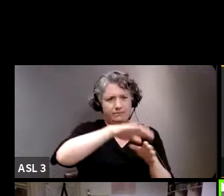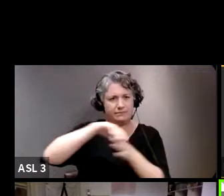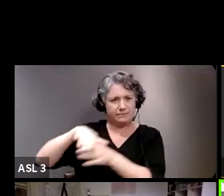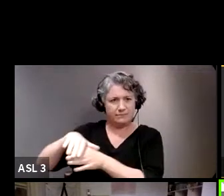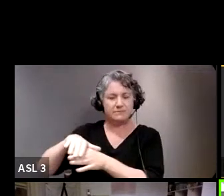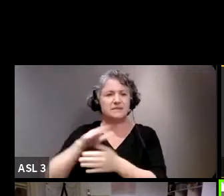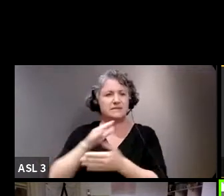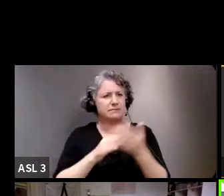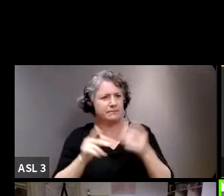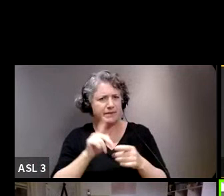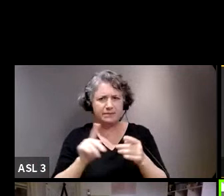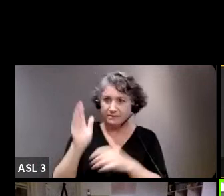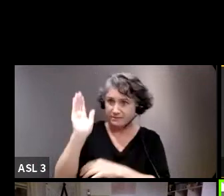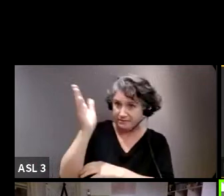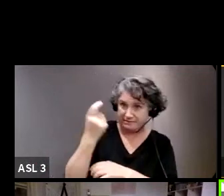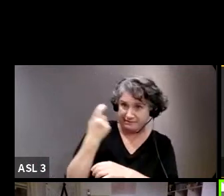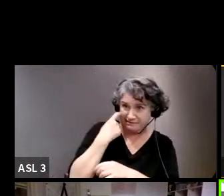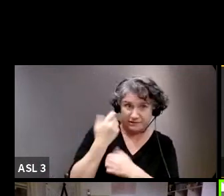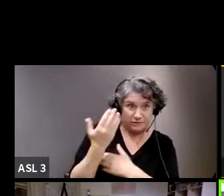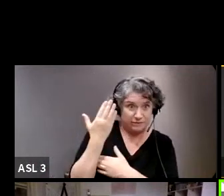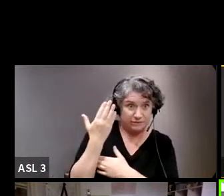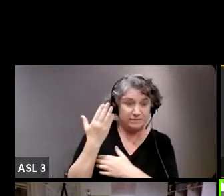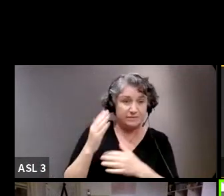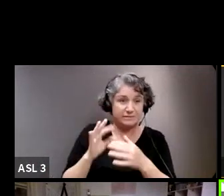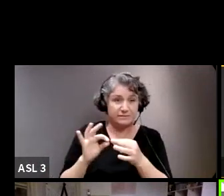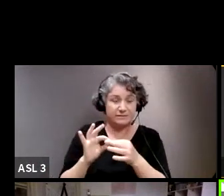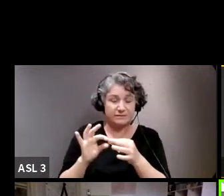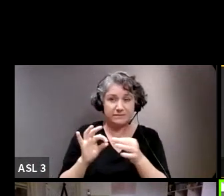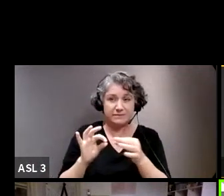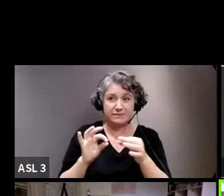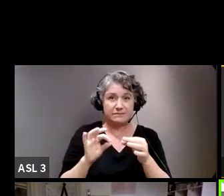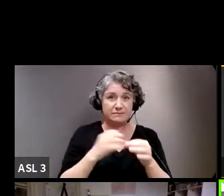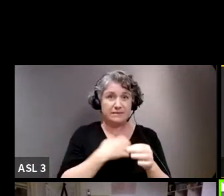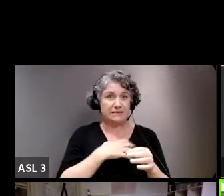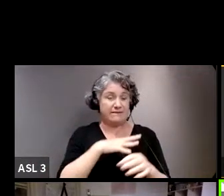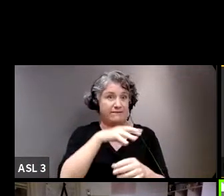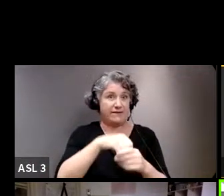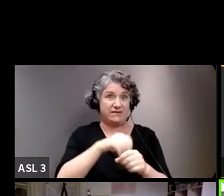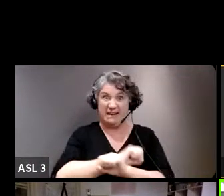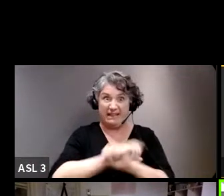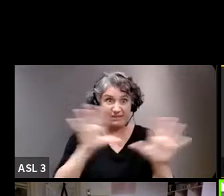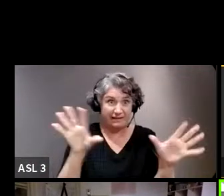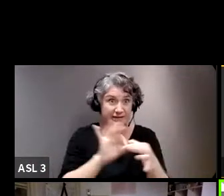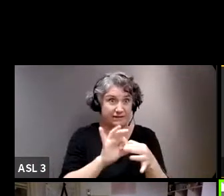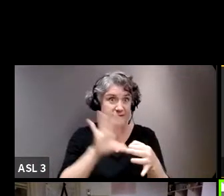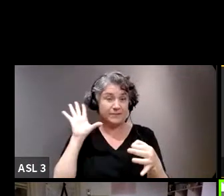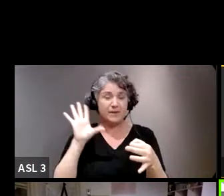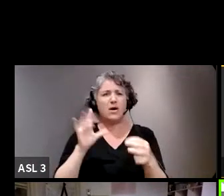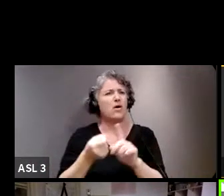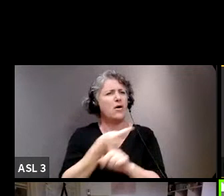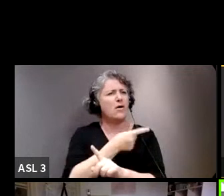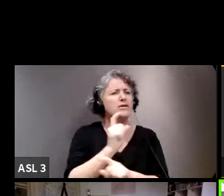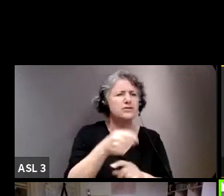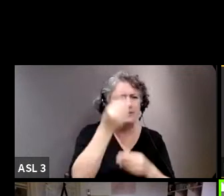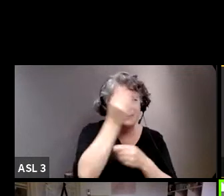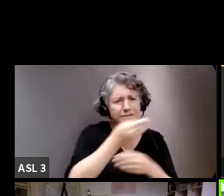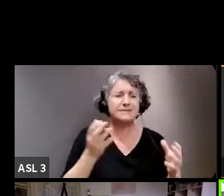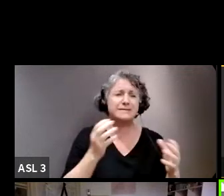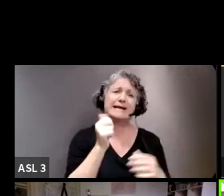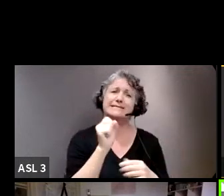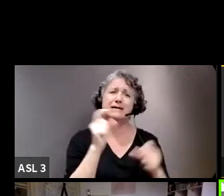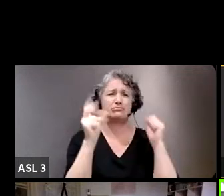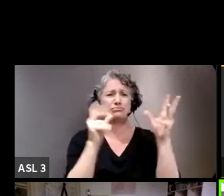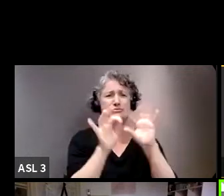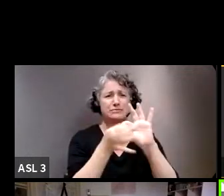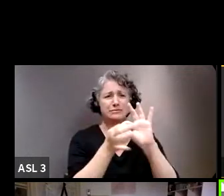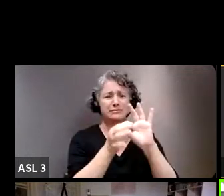involved in anything so let's just set that aside and and i should just at this point thank our asl communicators have been fantastic throughout this